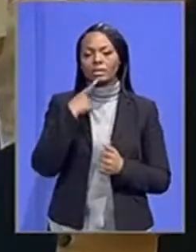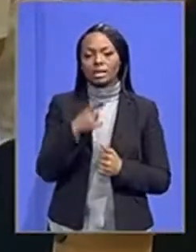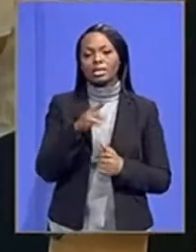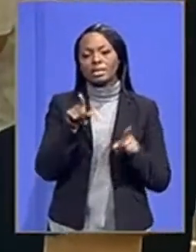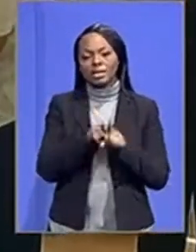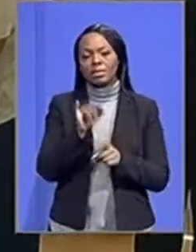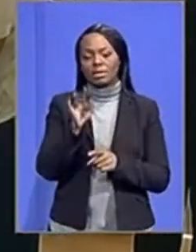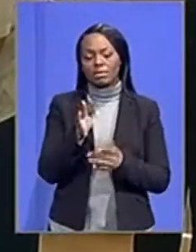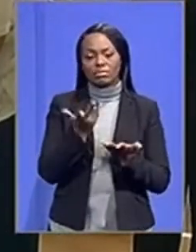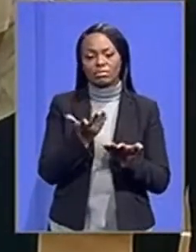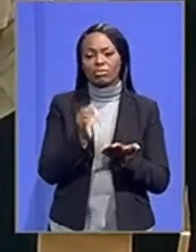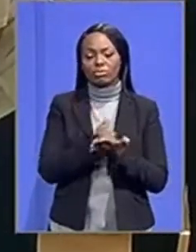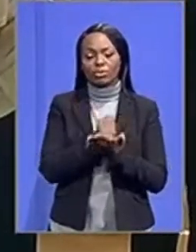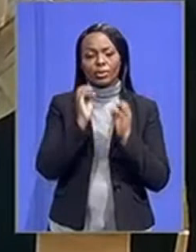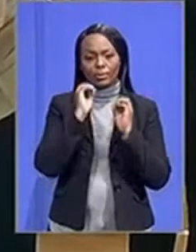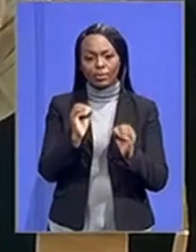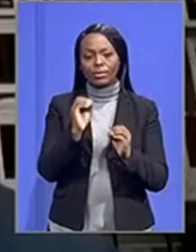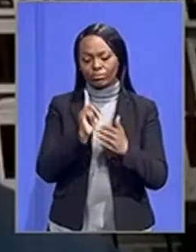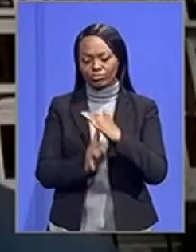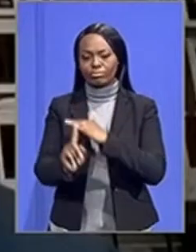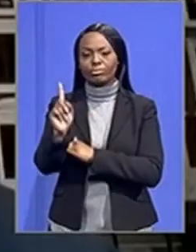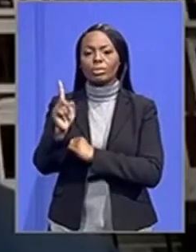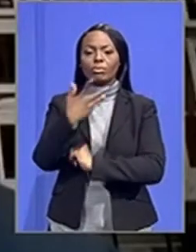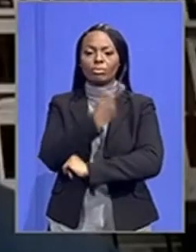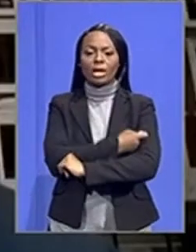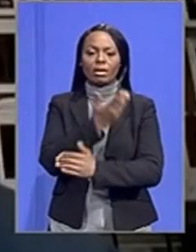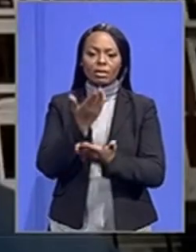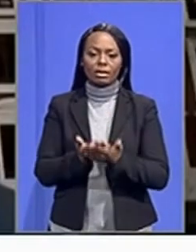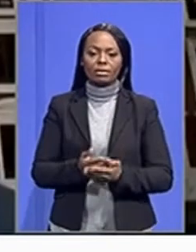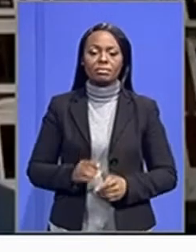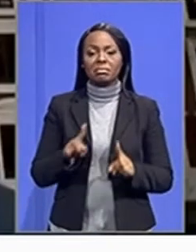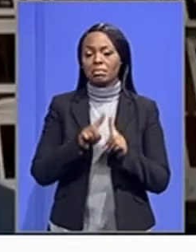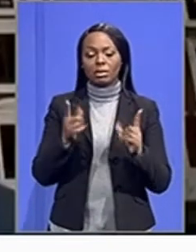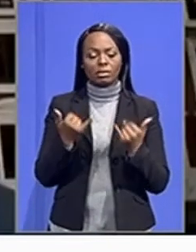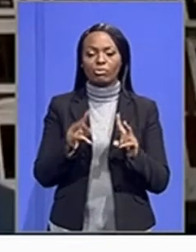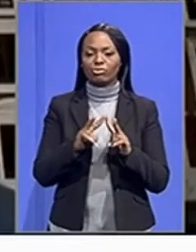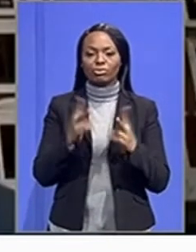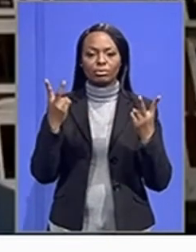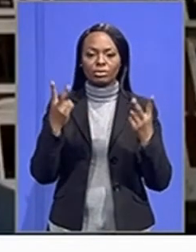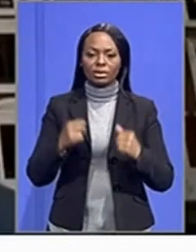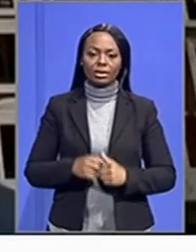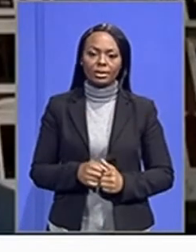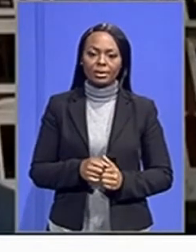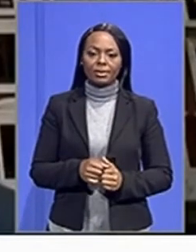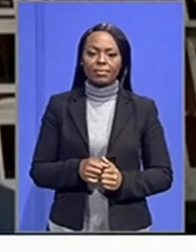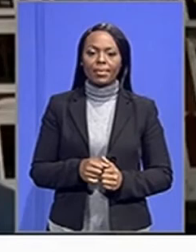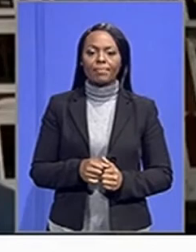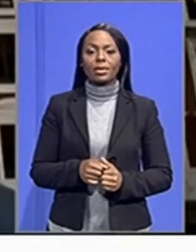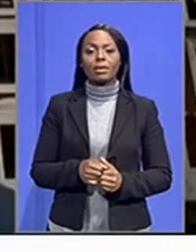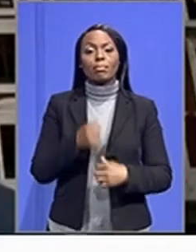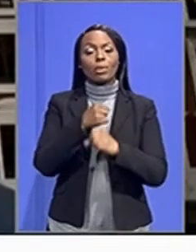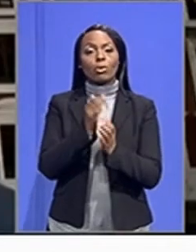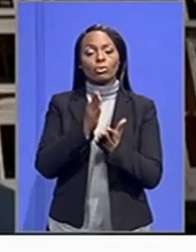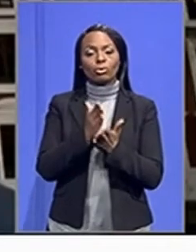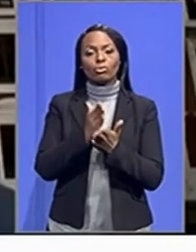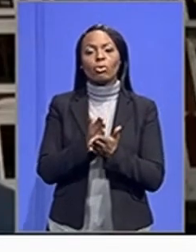tlang moentong kwa ntle ga dithulaganyo. We want to assure honorable members and the public that we do have